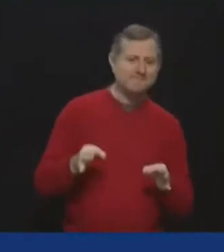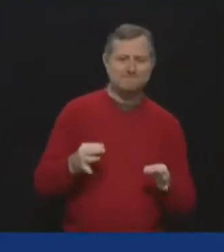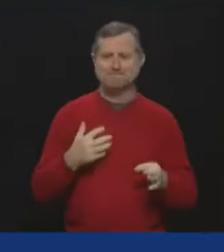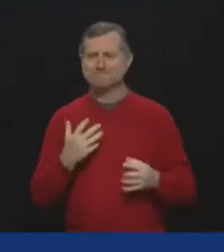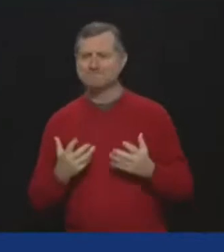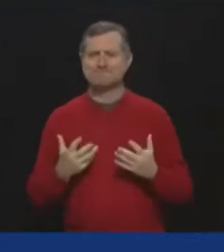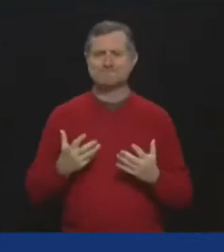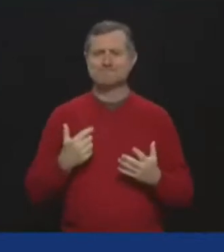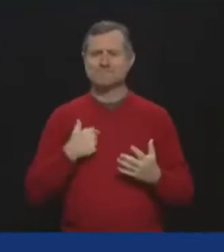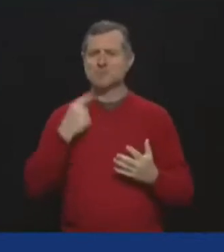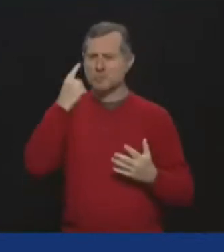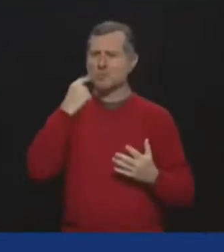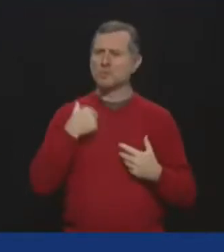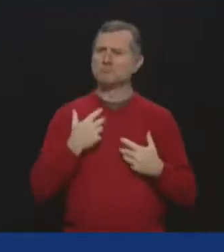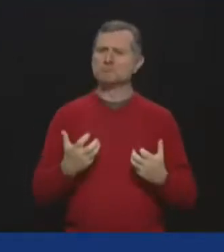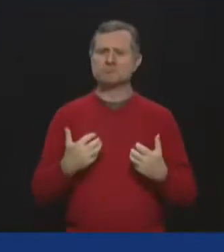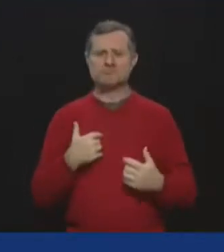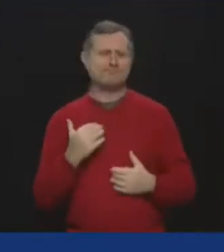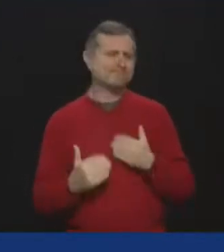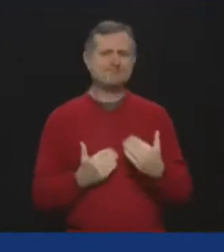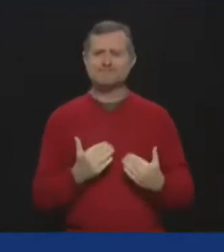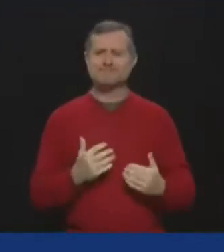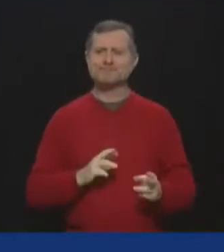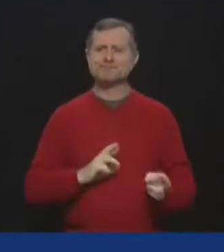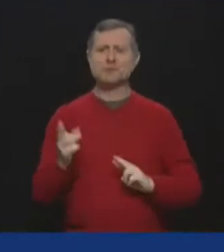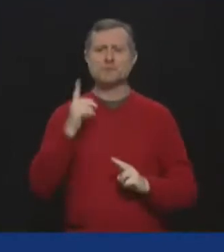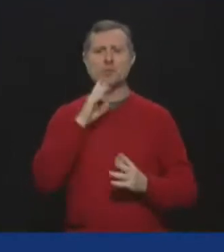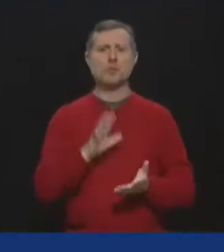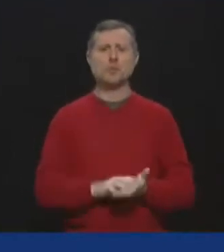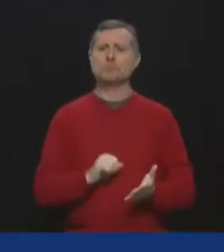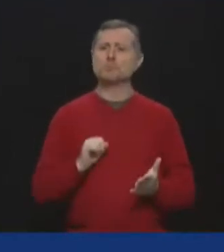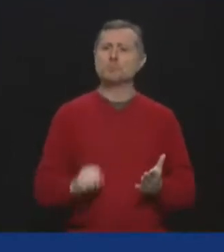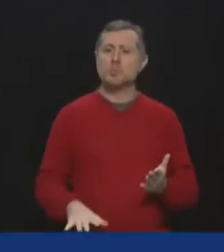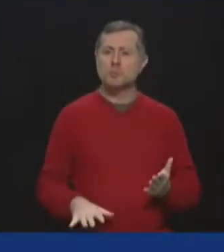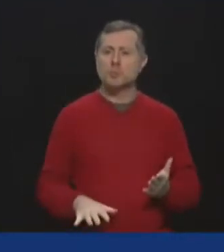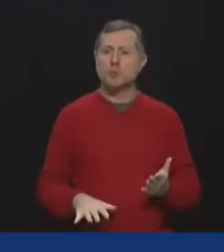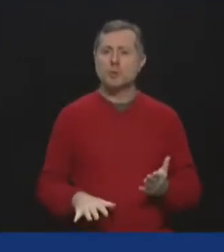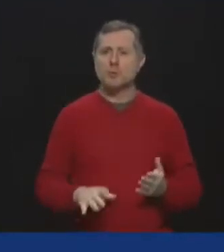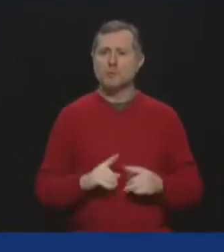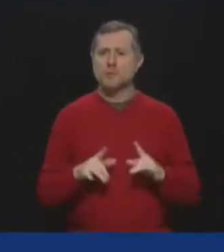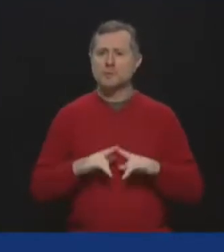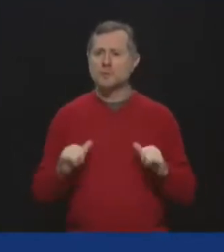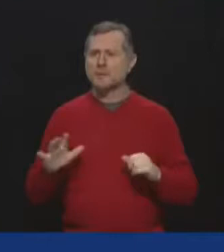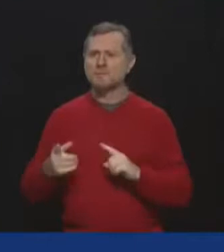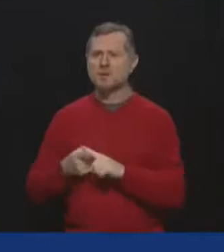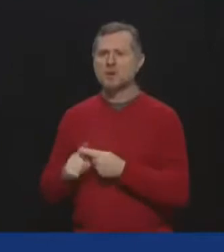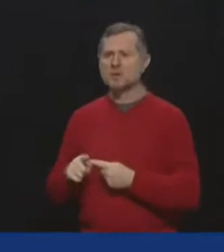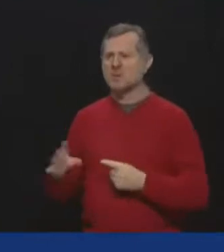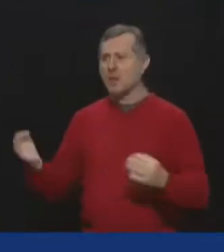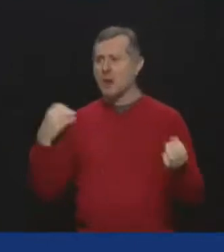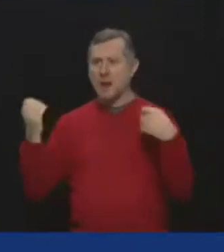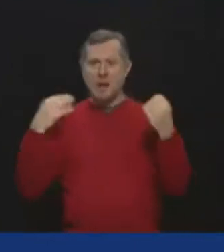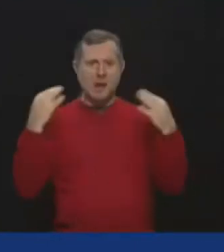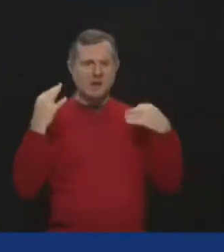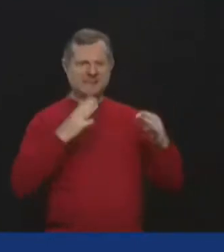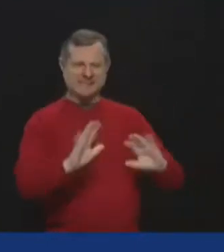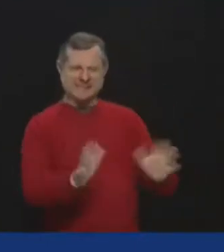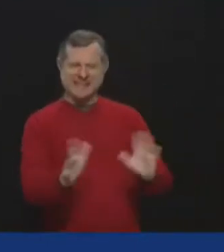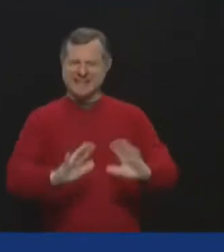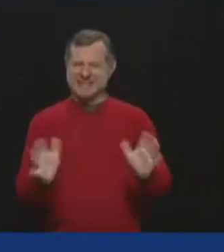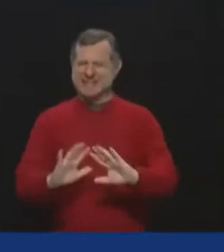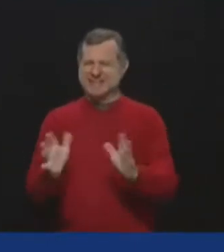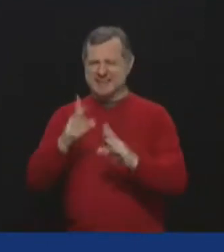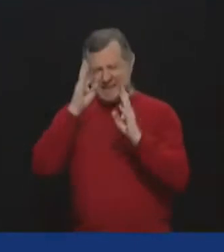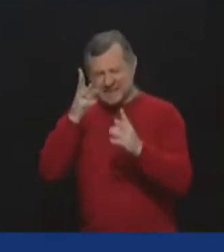to do what she wants to do and say, I'm going to have an abortion. But at the same time, her friends and others are forwarding information and horrible messages